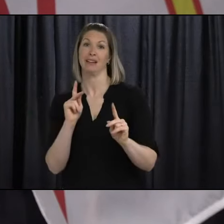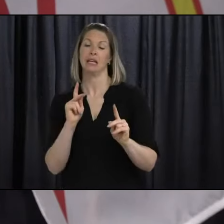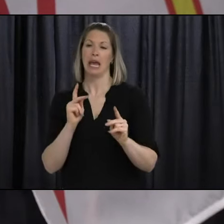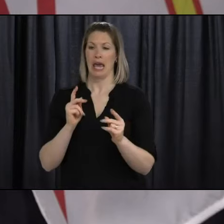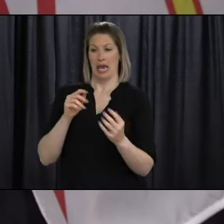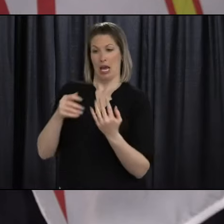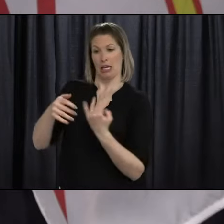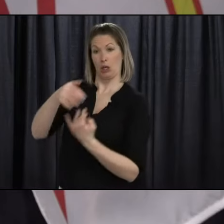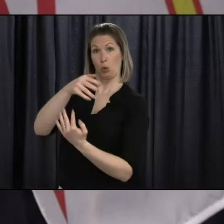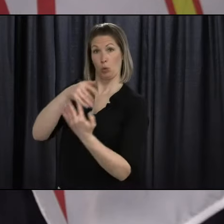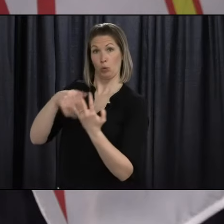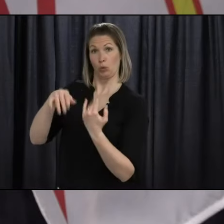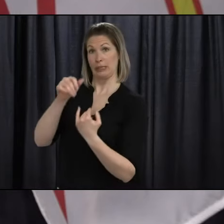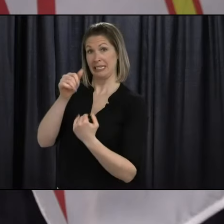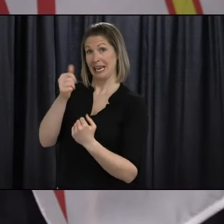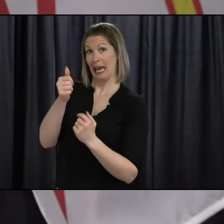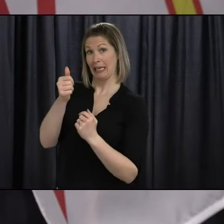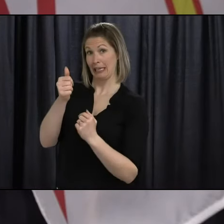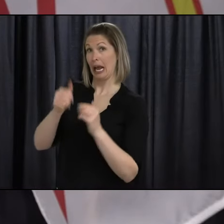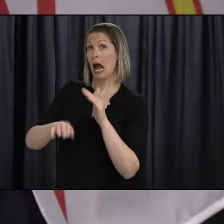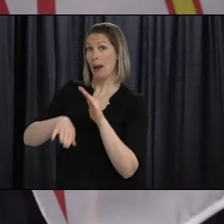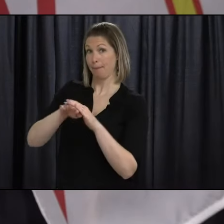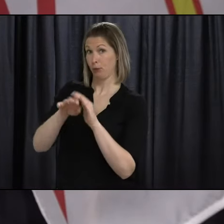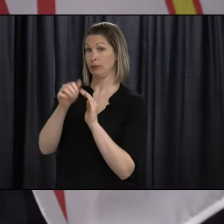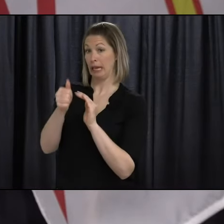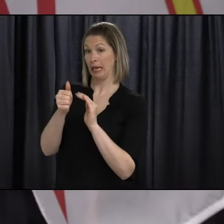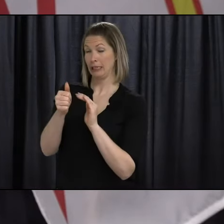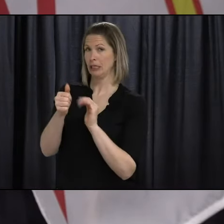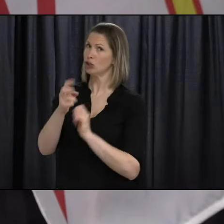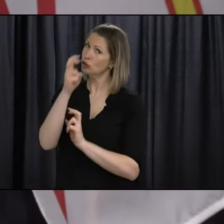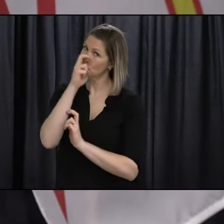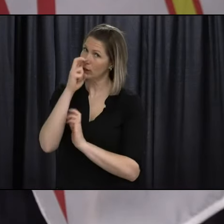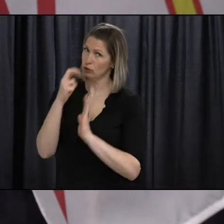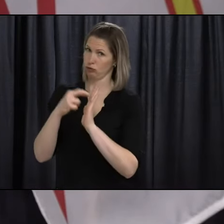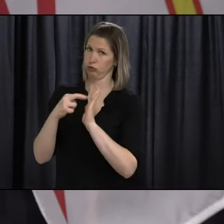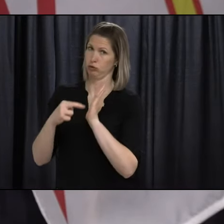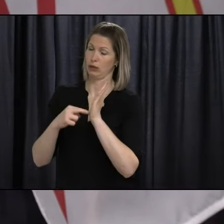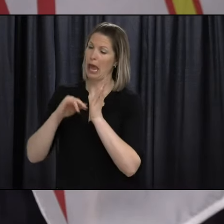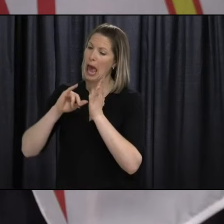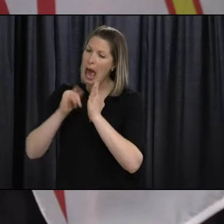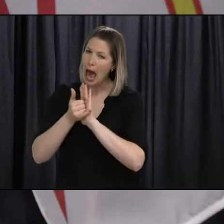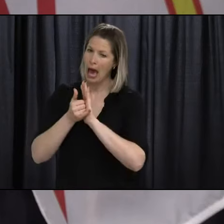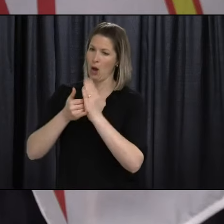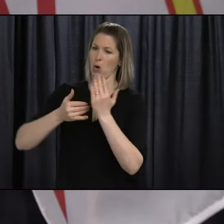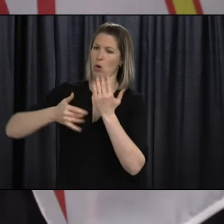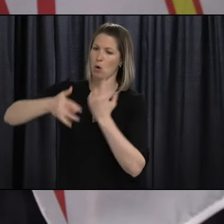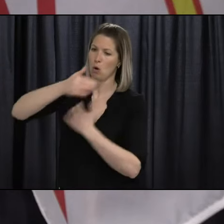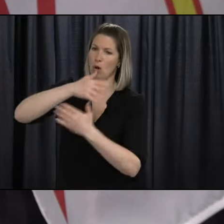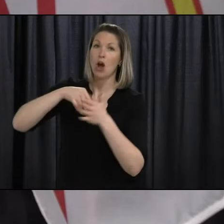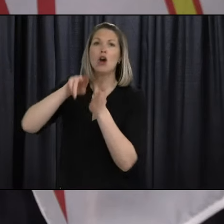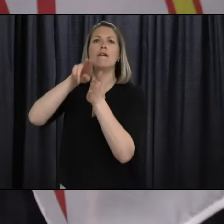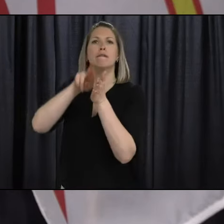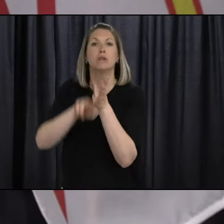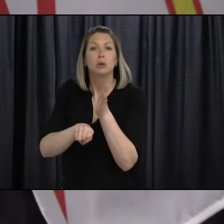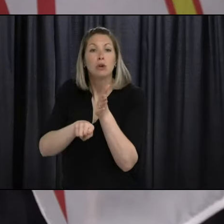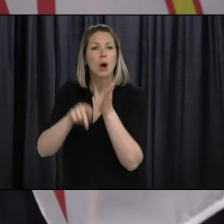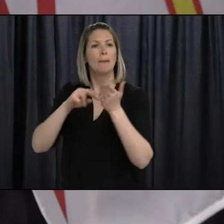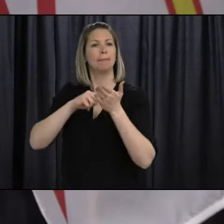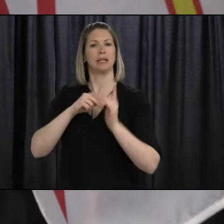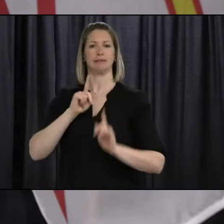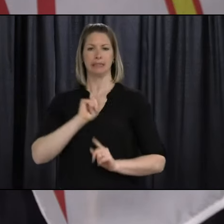rules, rules about how people should be interacting at those gatherings and not casual gatherings